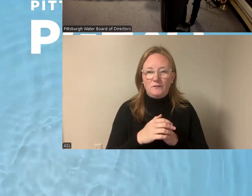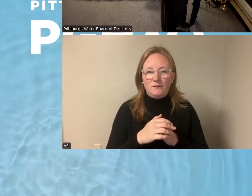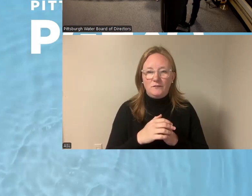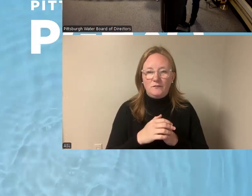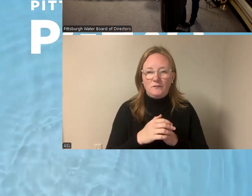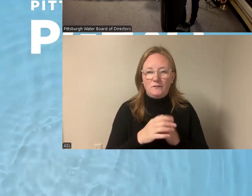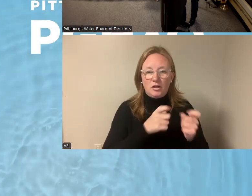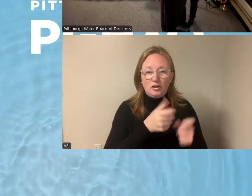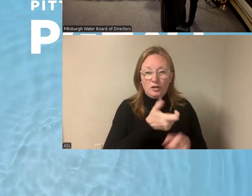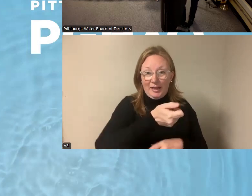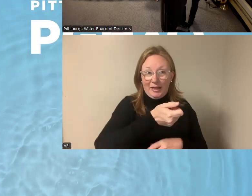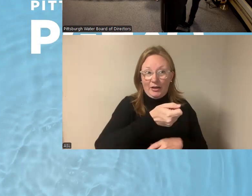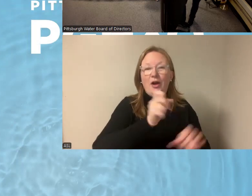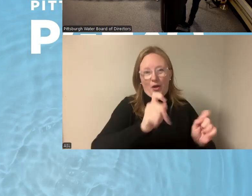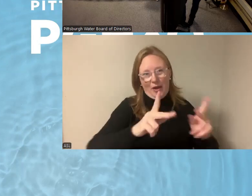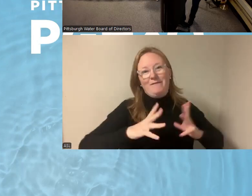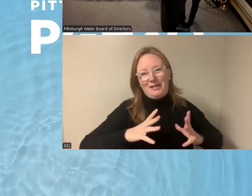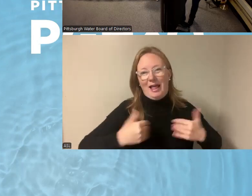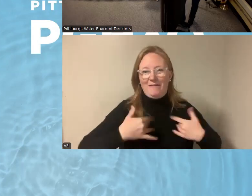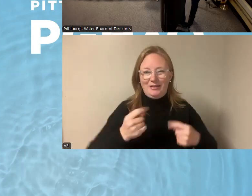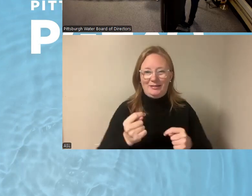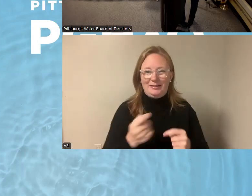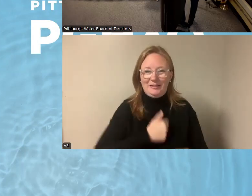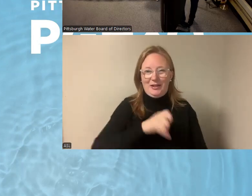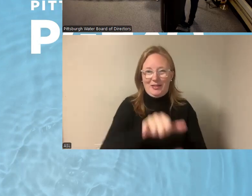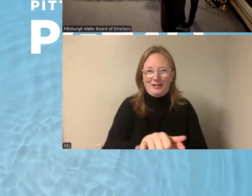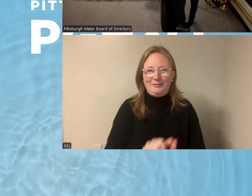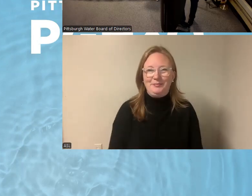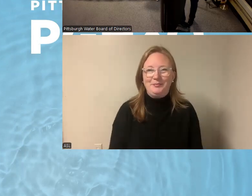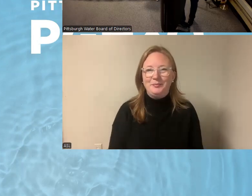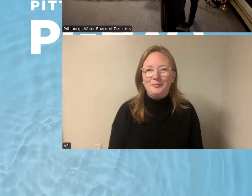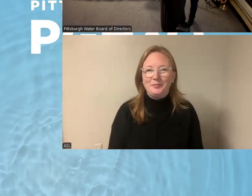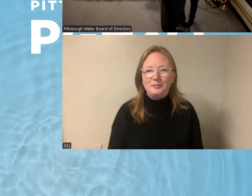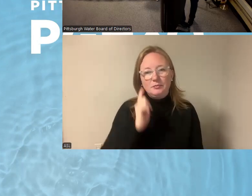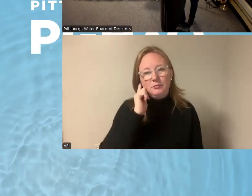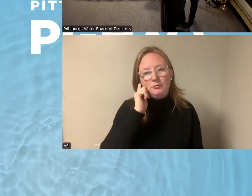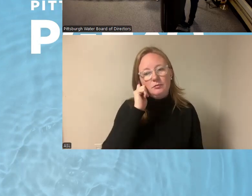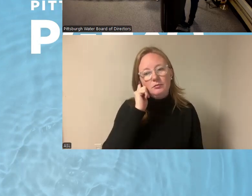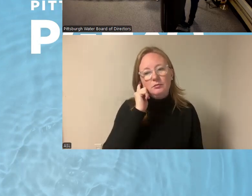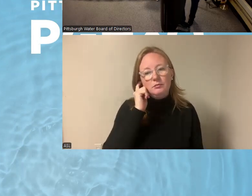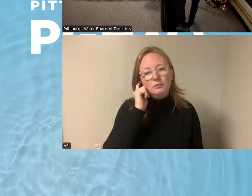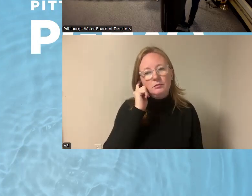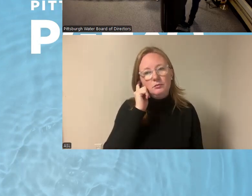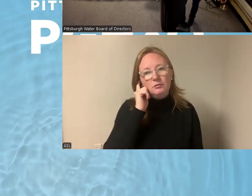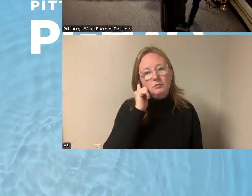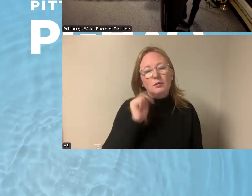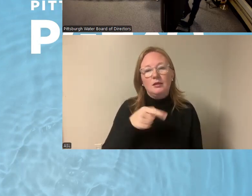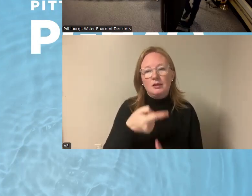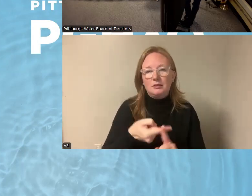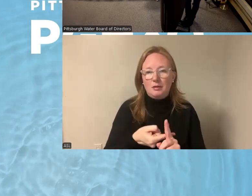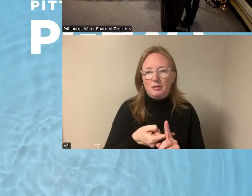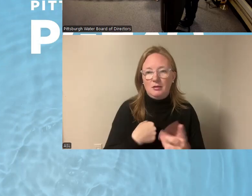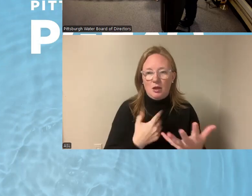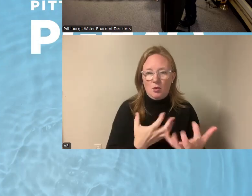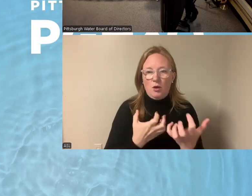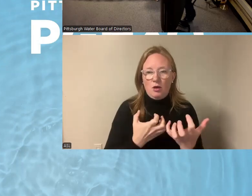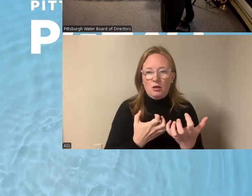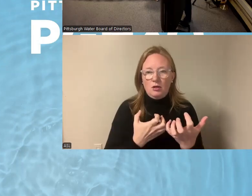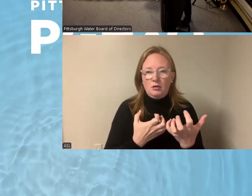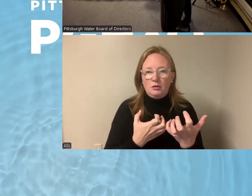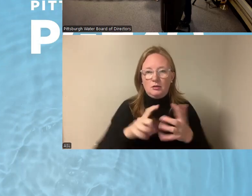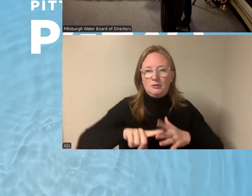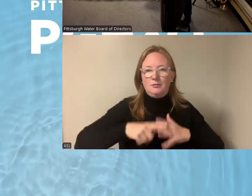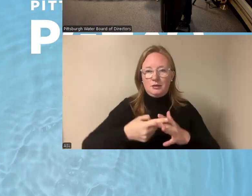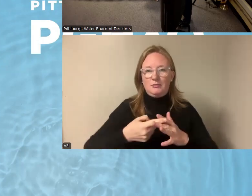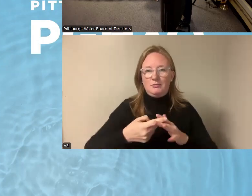clicker, okay, very good. Sorry about that. All right. So this month, I'd like to begin